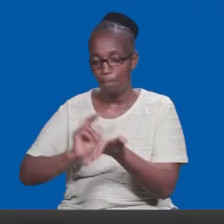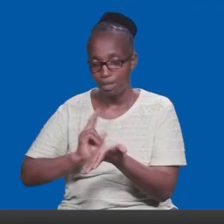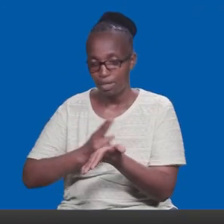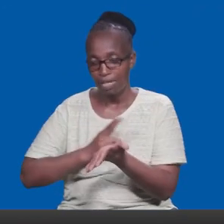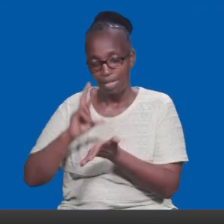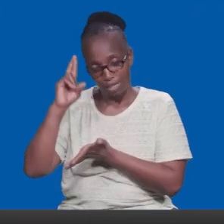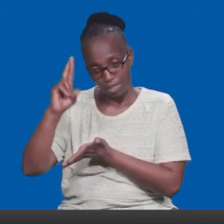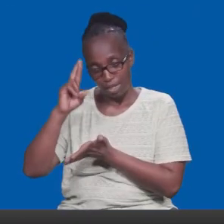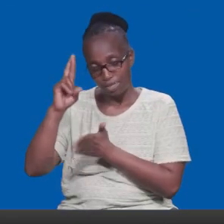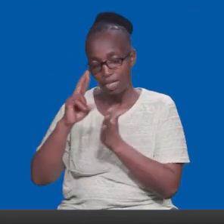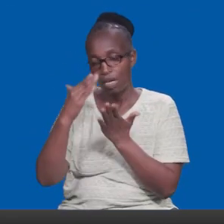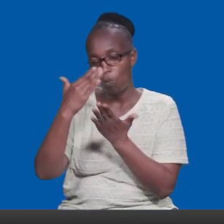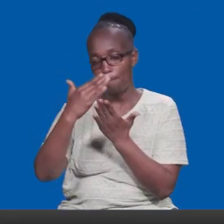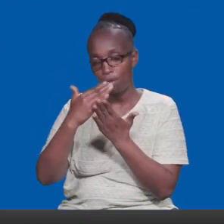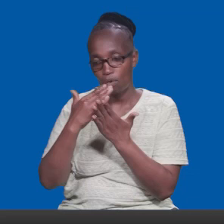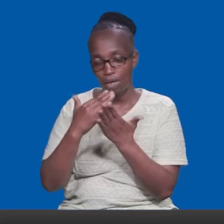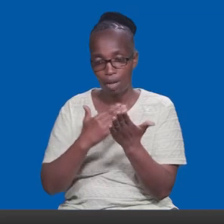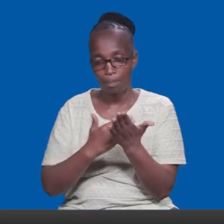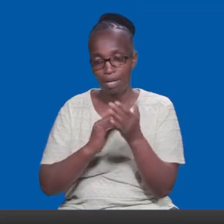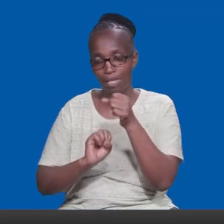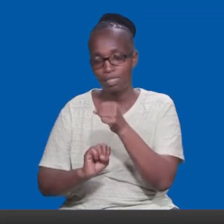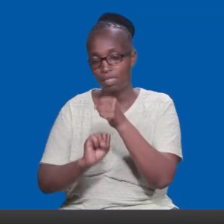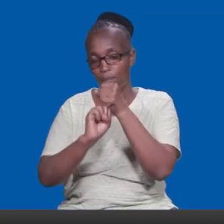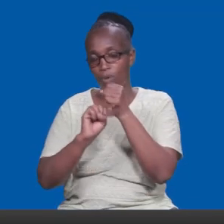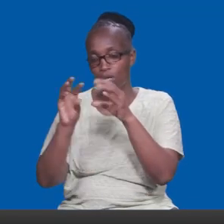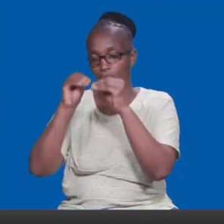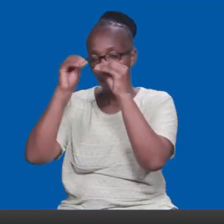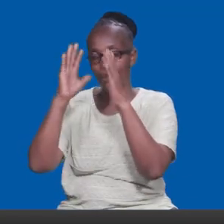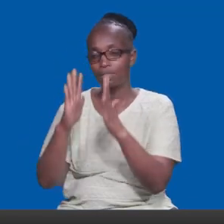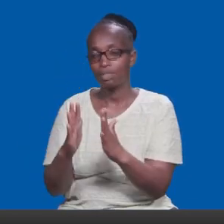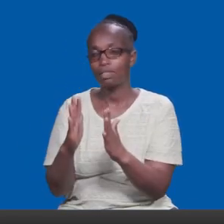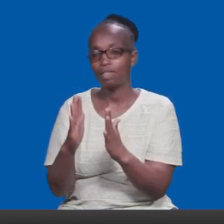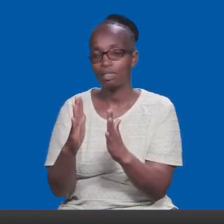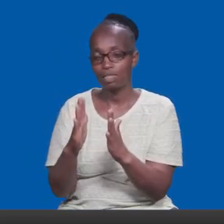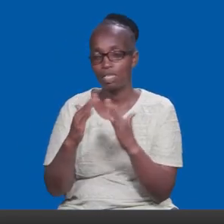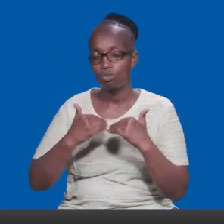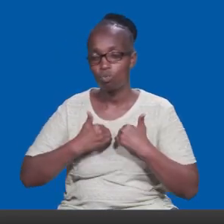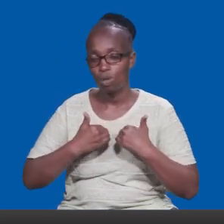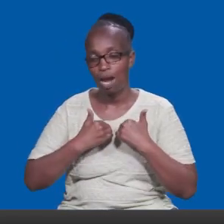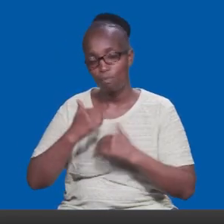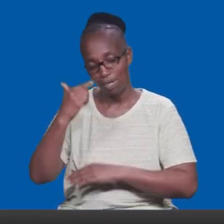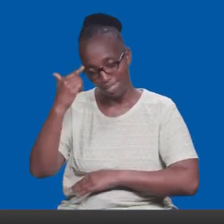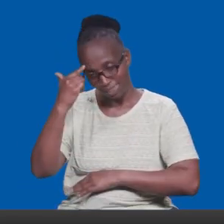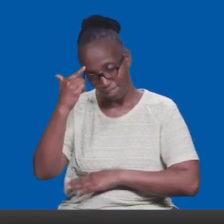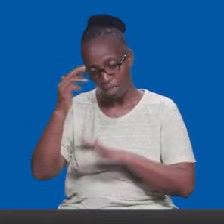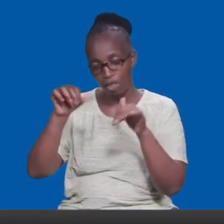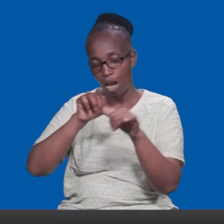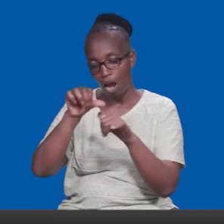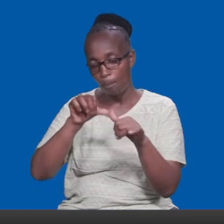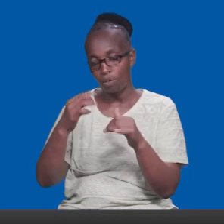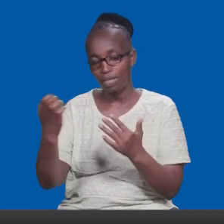PS, how we can work together, especially in assisting us realize our programs,